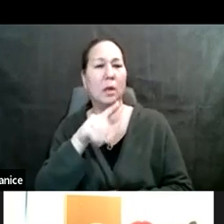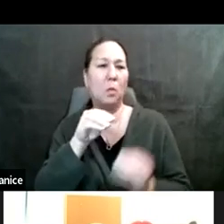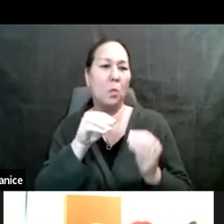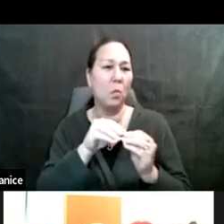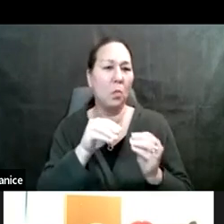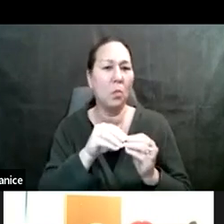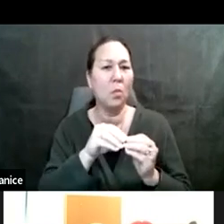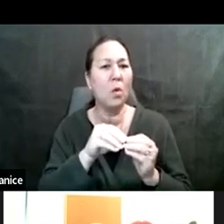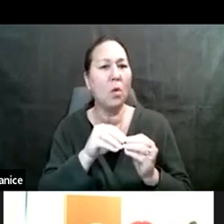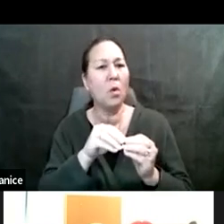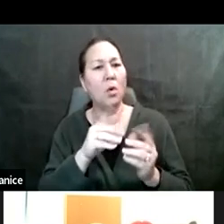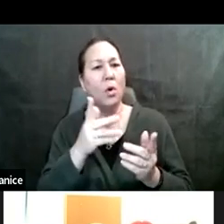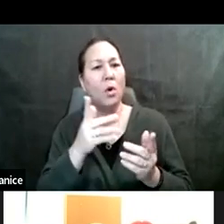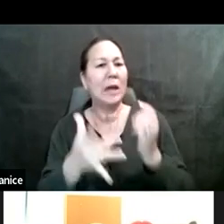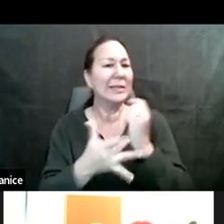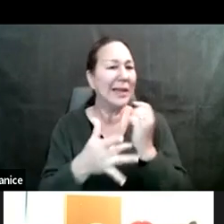no